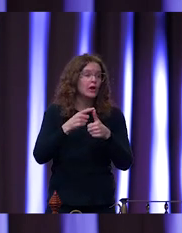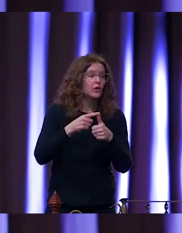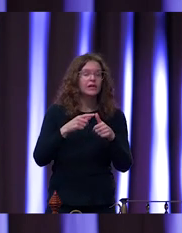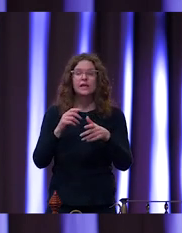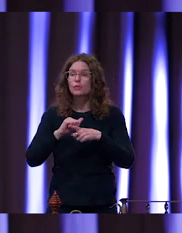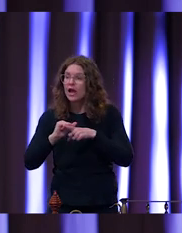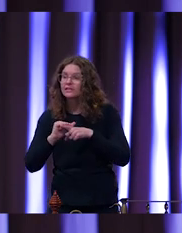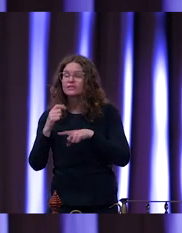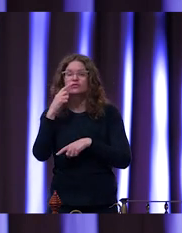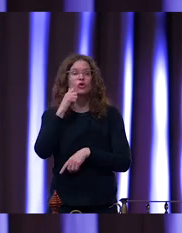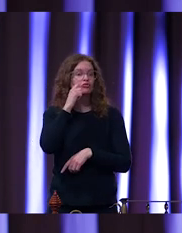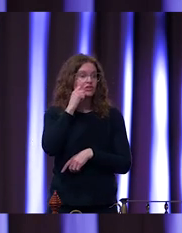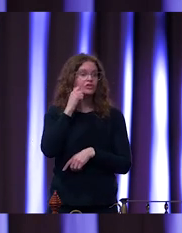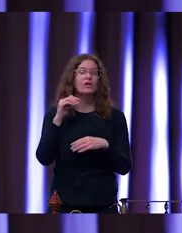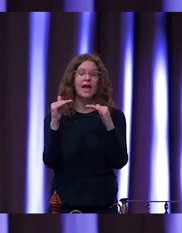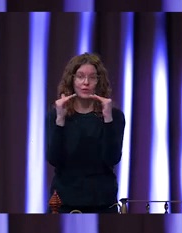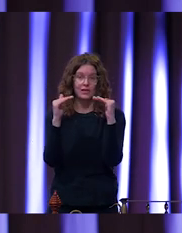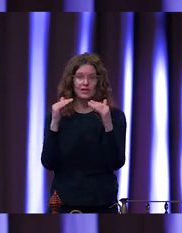equity, and why do you think it's important?